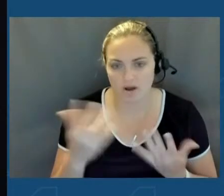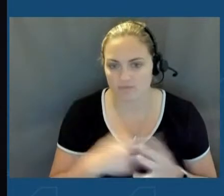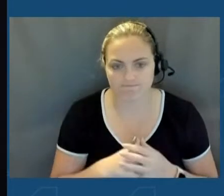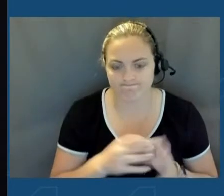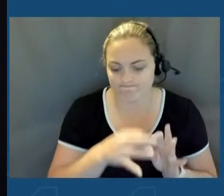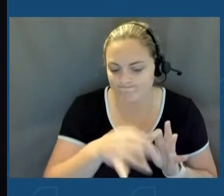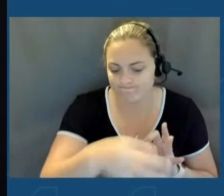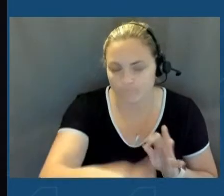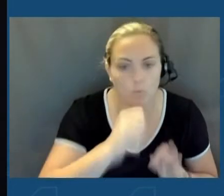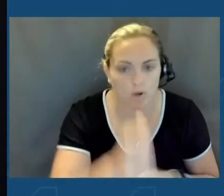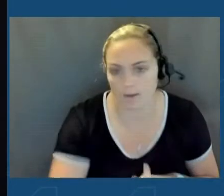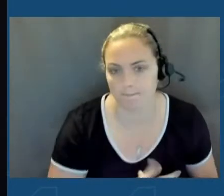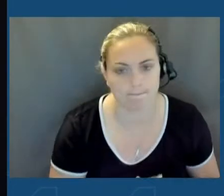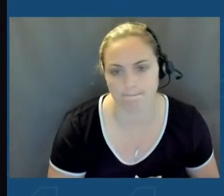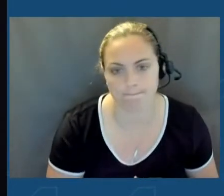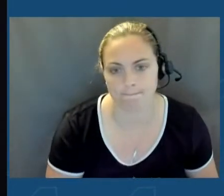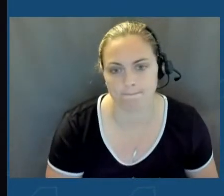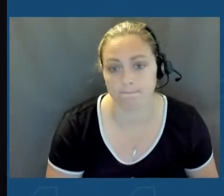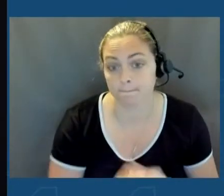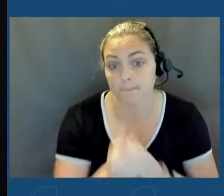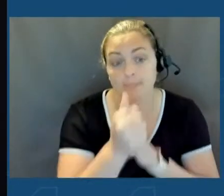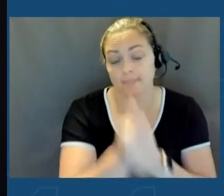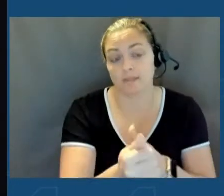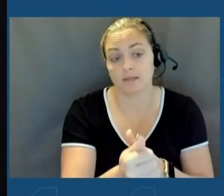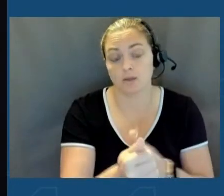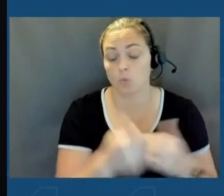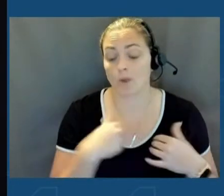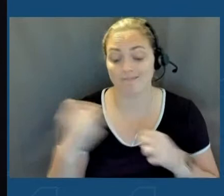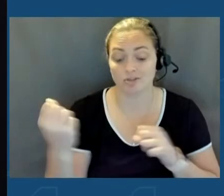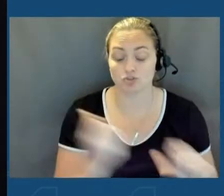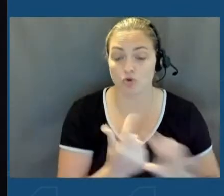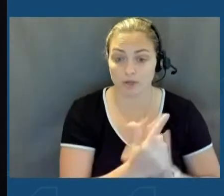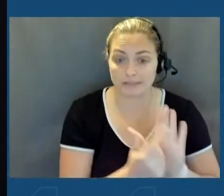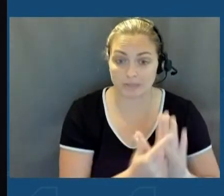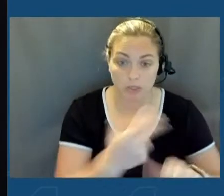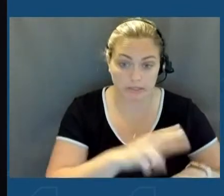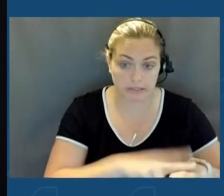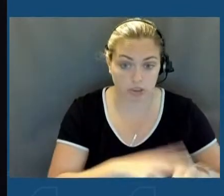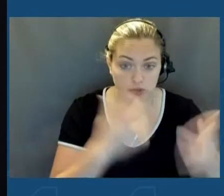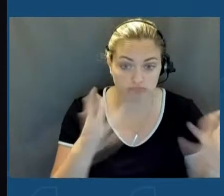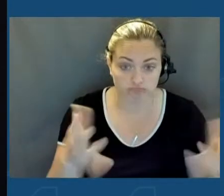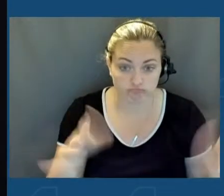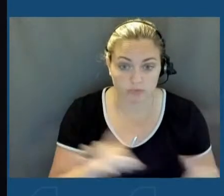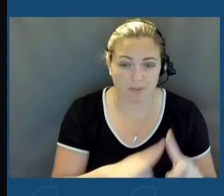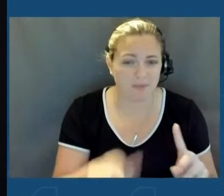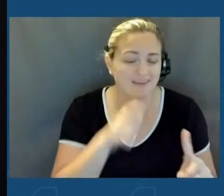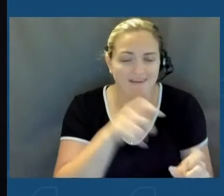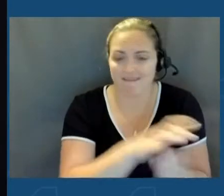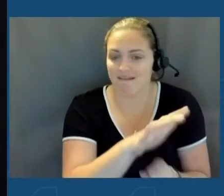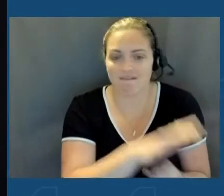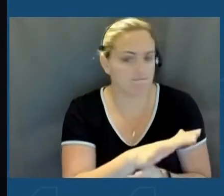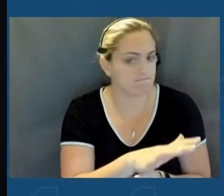We lead. We've already have the strongest laws in the nation, but even that's not enough.